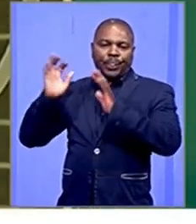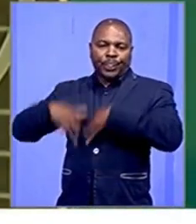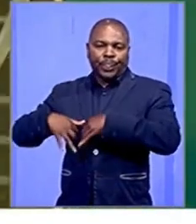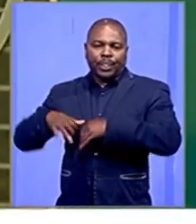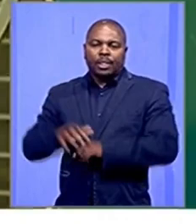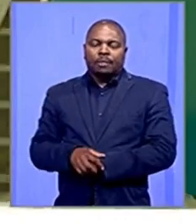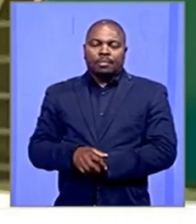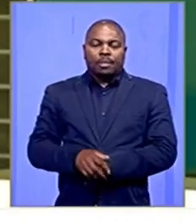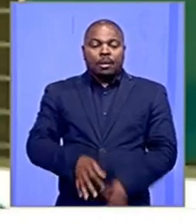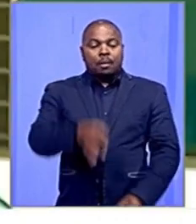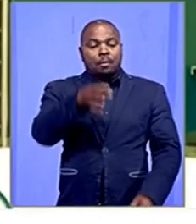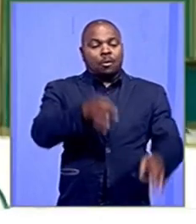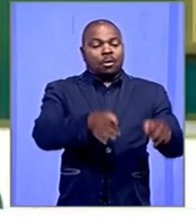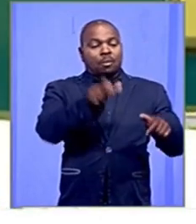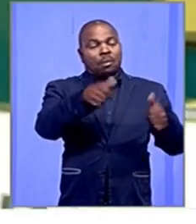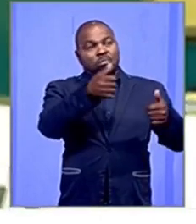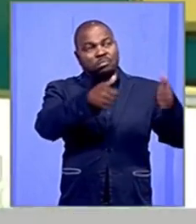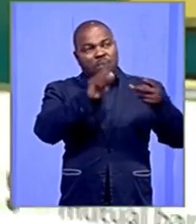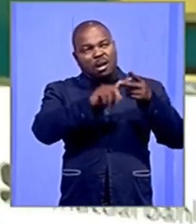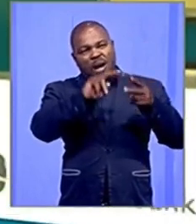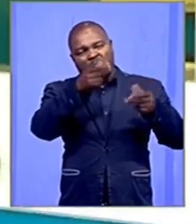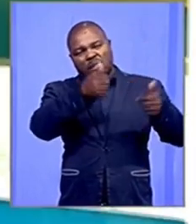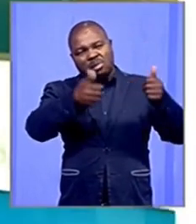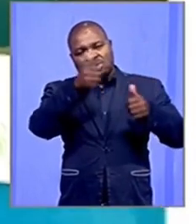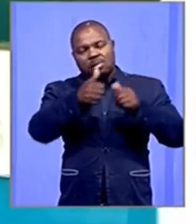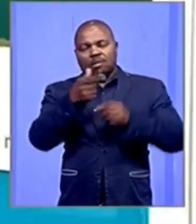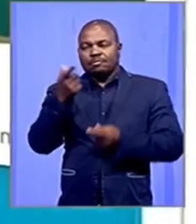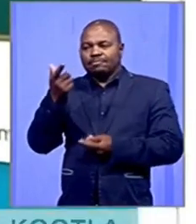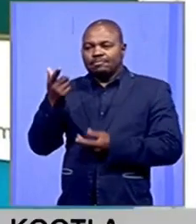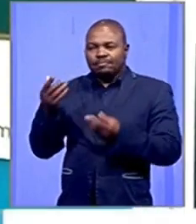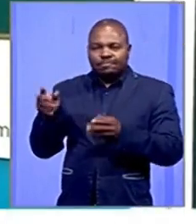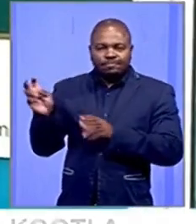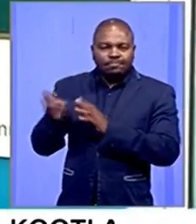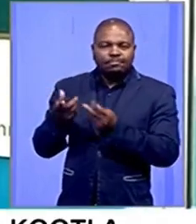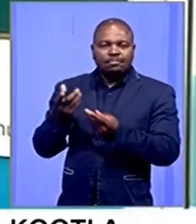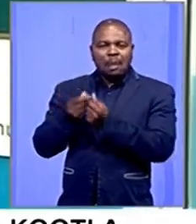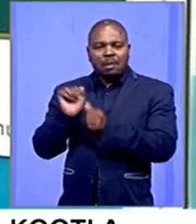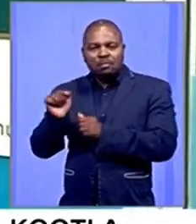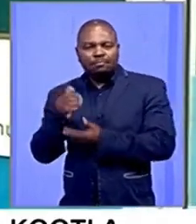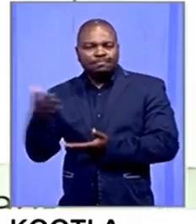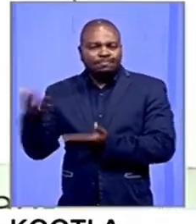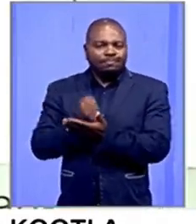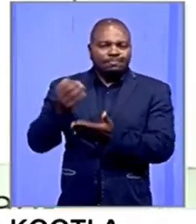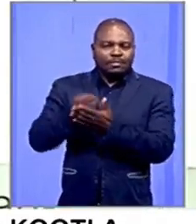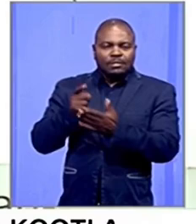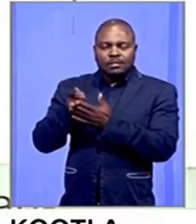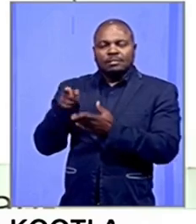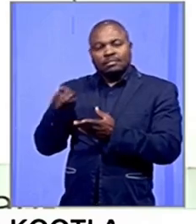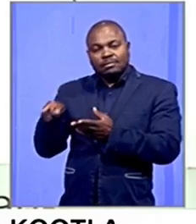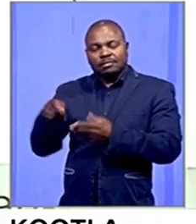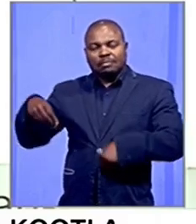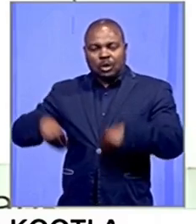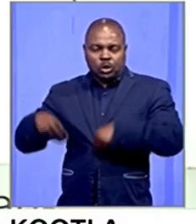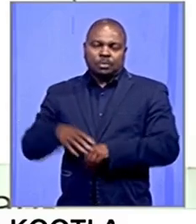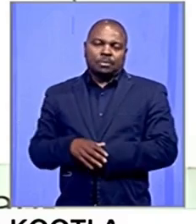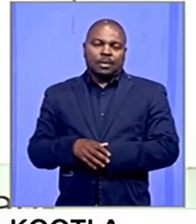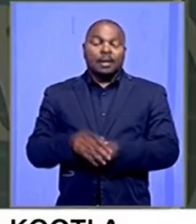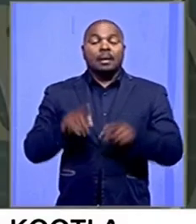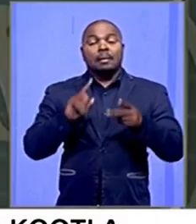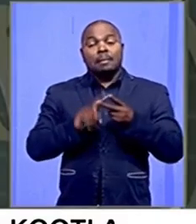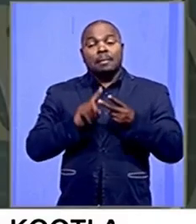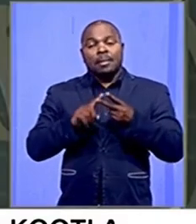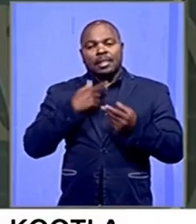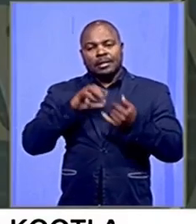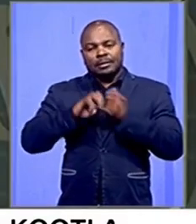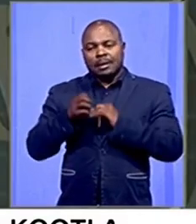VBS. Boradipolotiki le bahlankedi ba bangwe ba hulegile ka go hula le go ikgola ka mašeleng a panka yeno. Le ge go bile le maetekelo a go